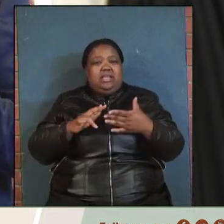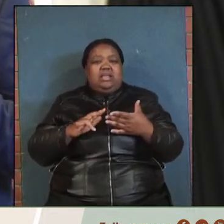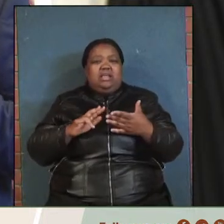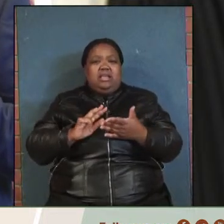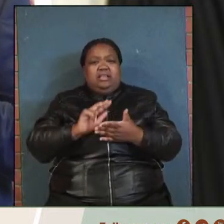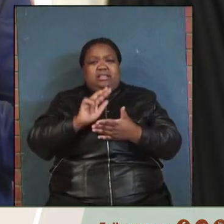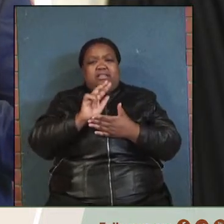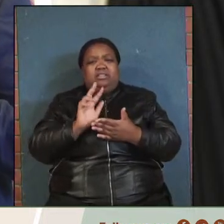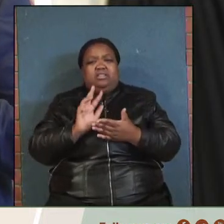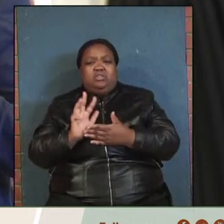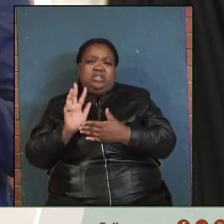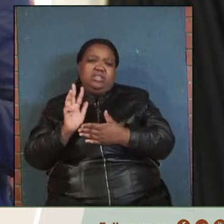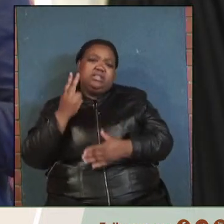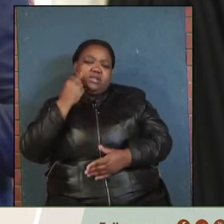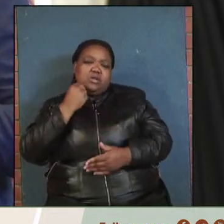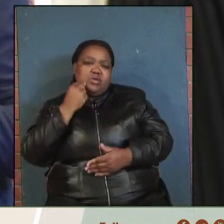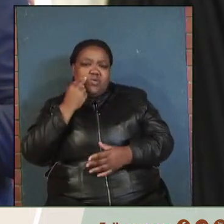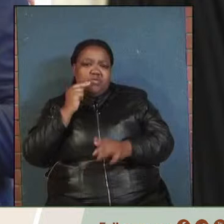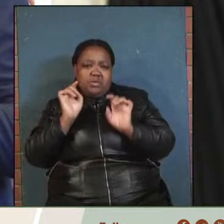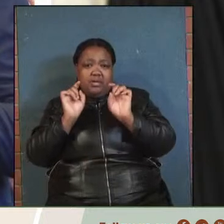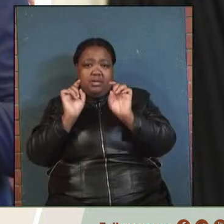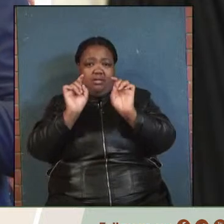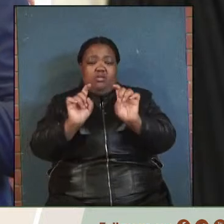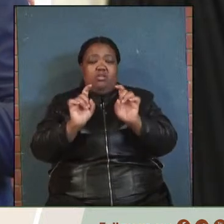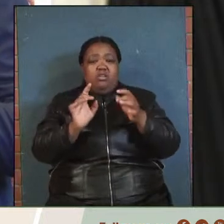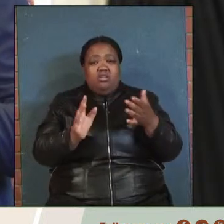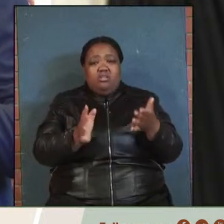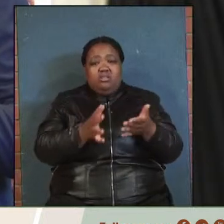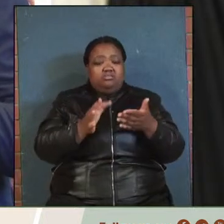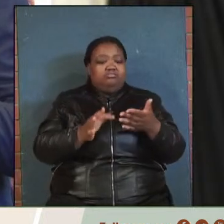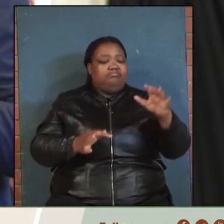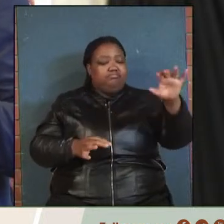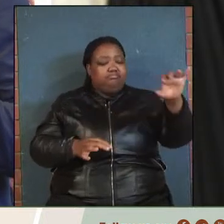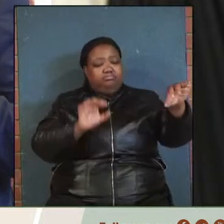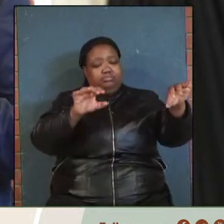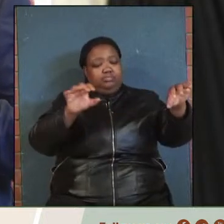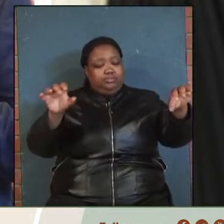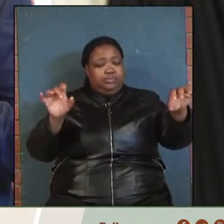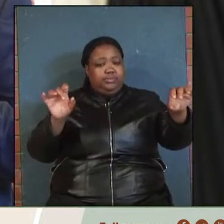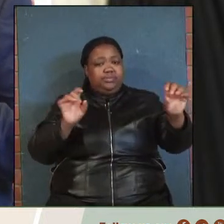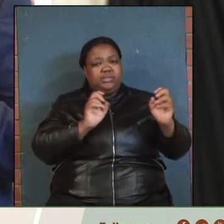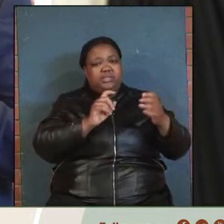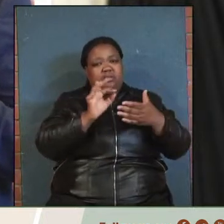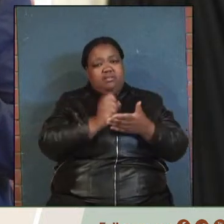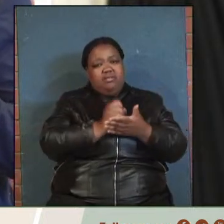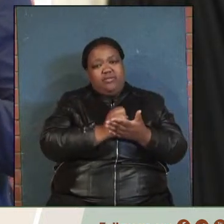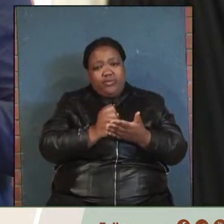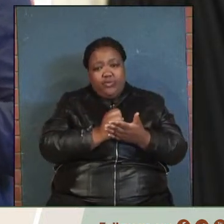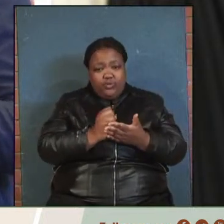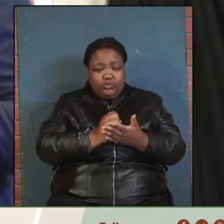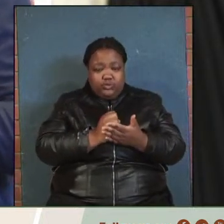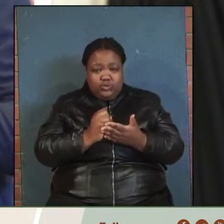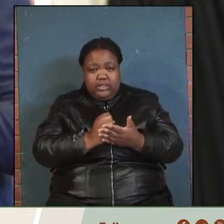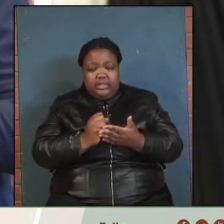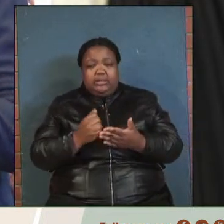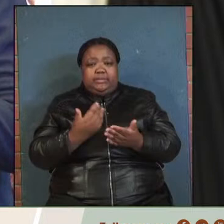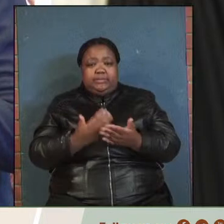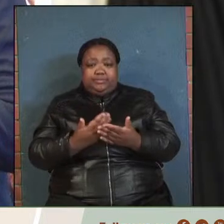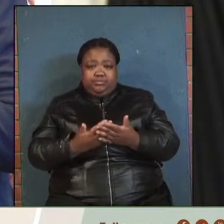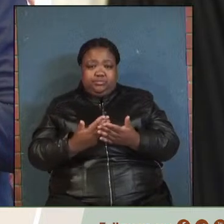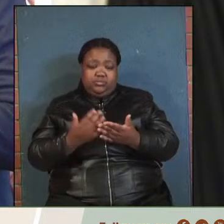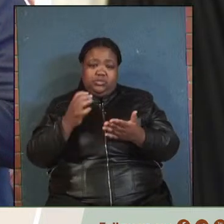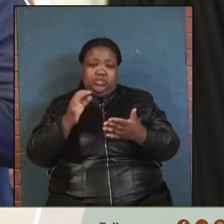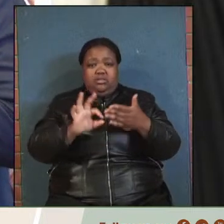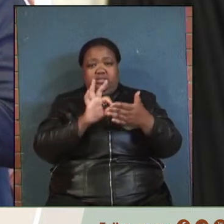South Africans to visit voting station to inspect their voter registration status, and if not registered, to